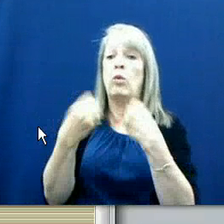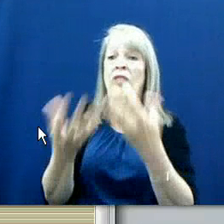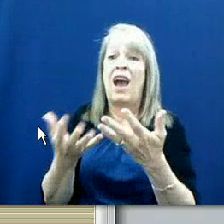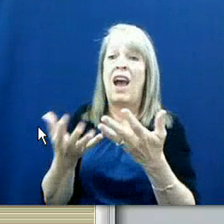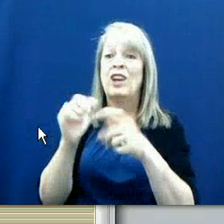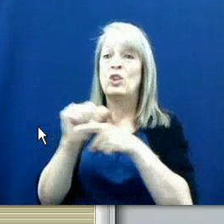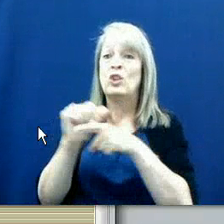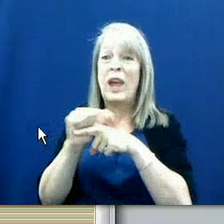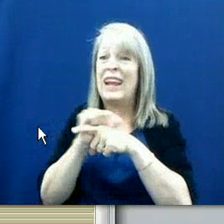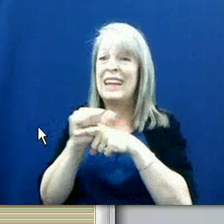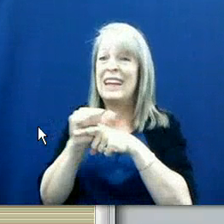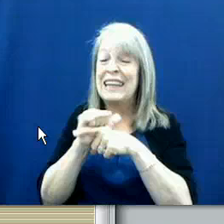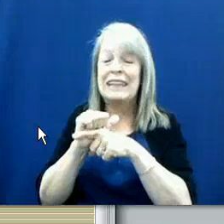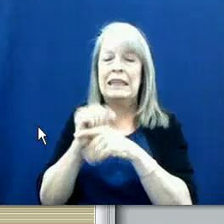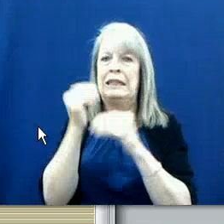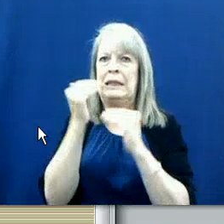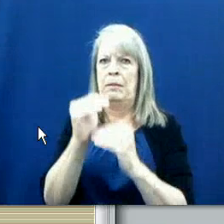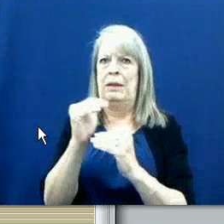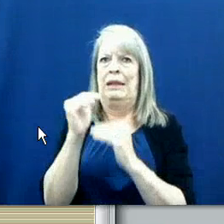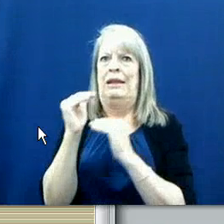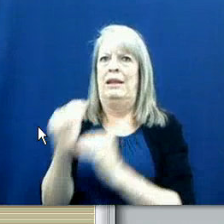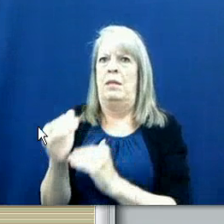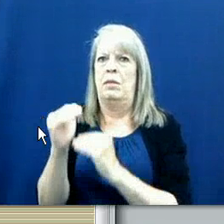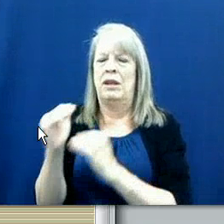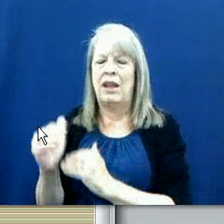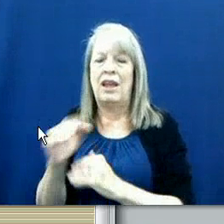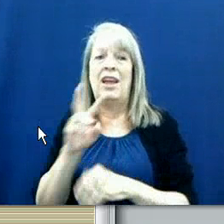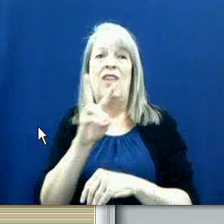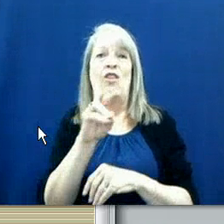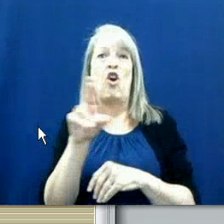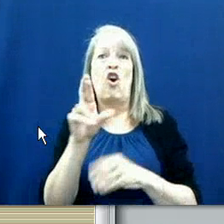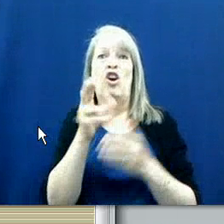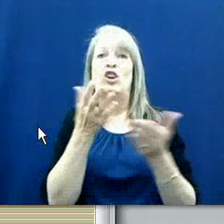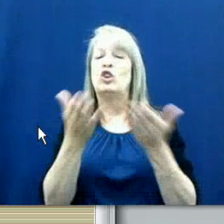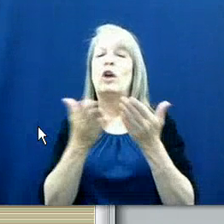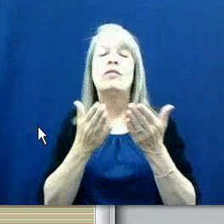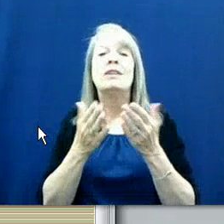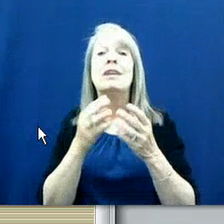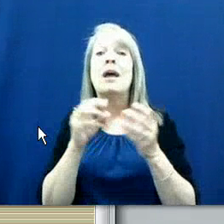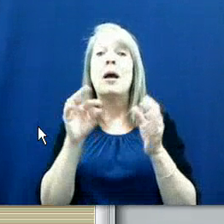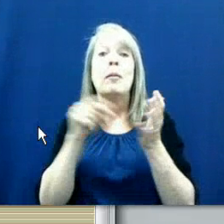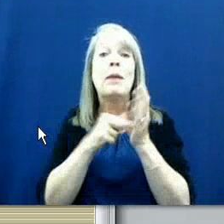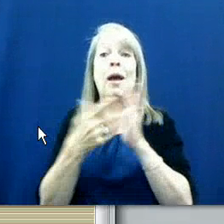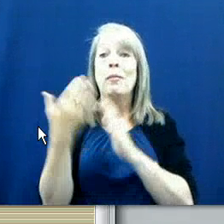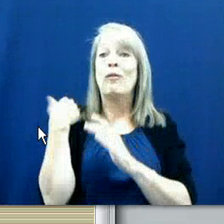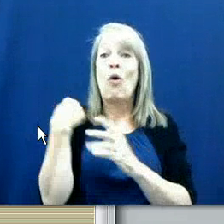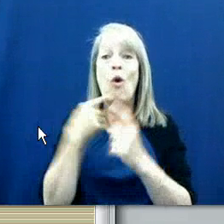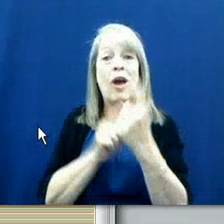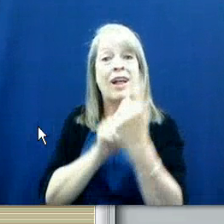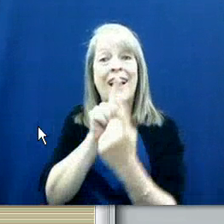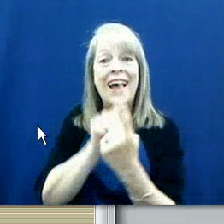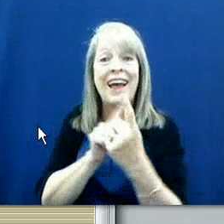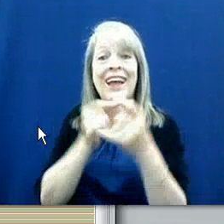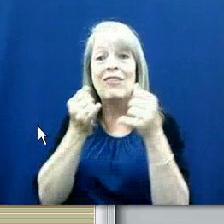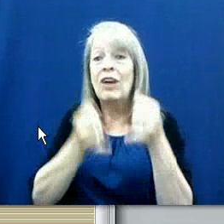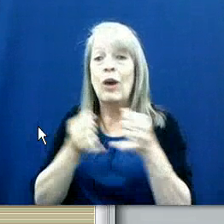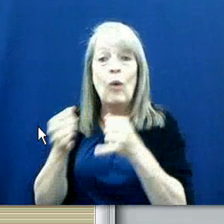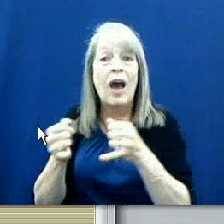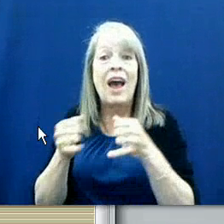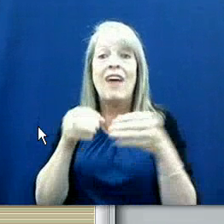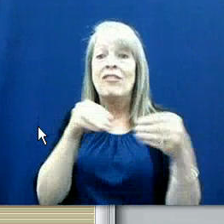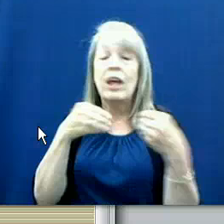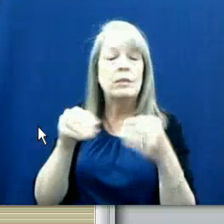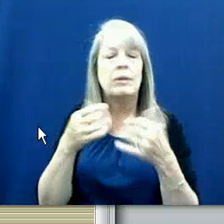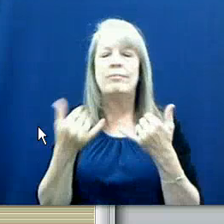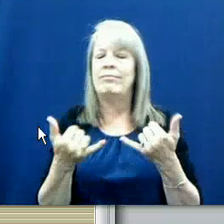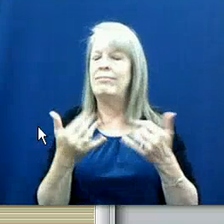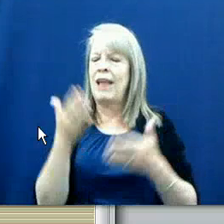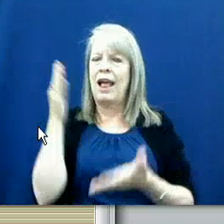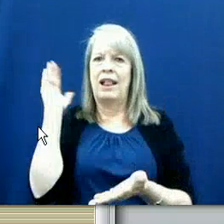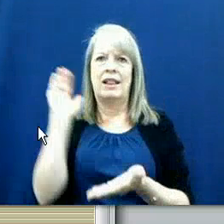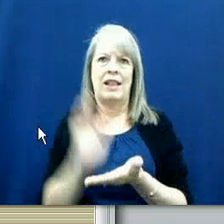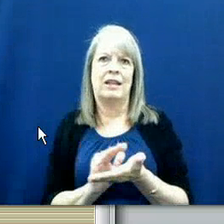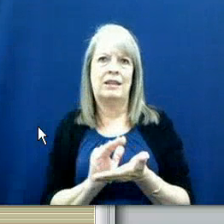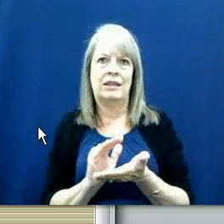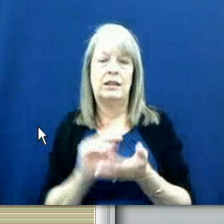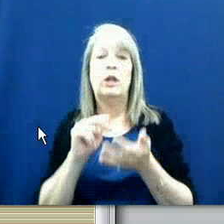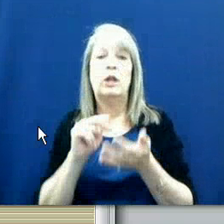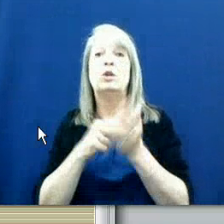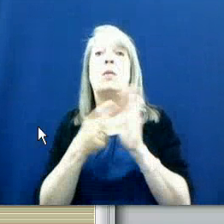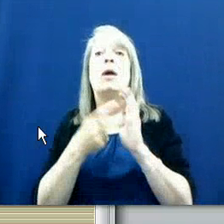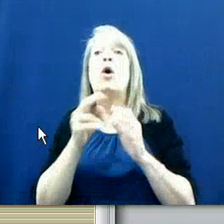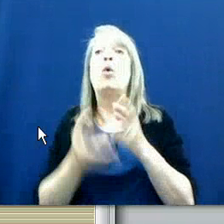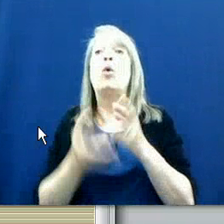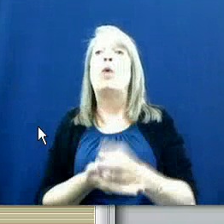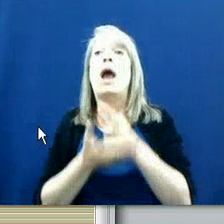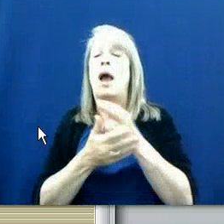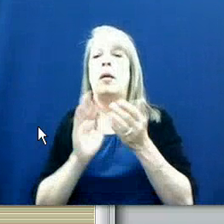much more limited. VR services became less individualized and flexible, and rehabilitation became a mass production